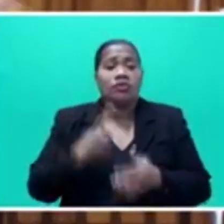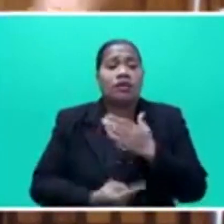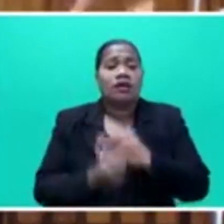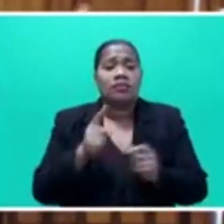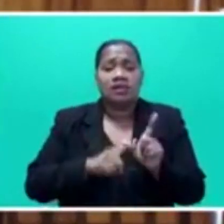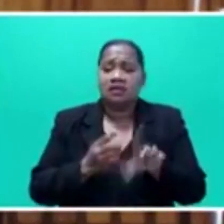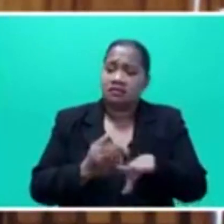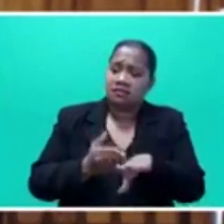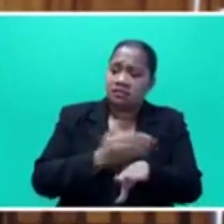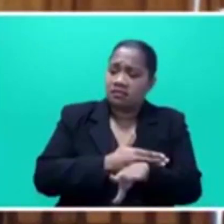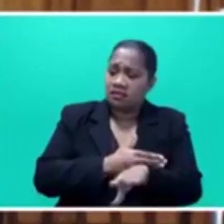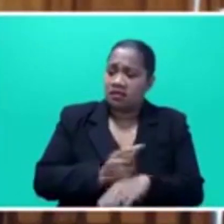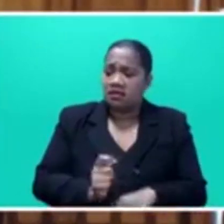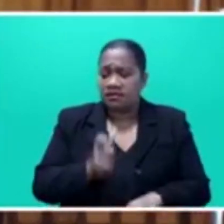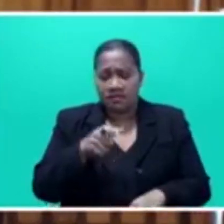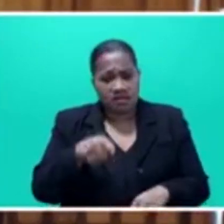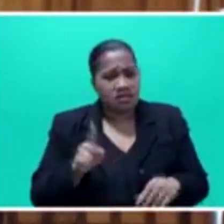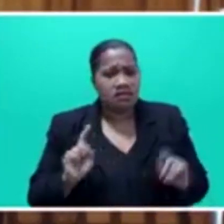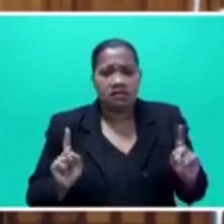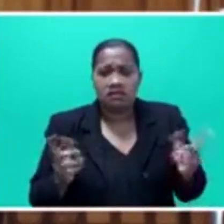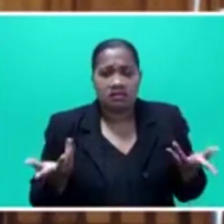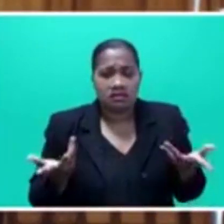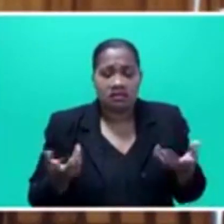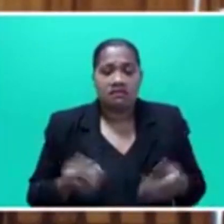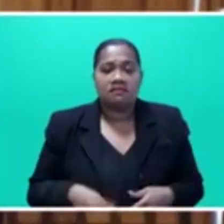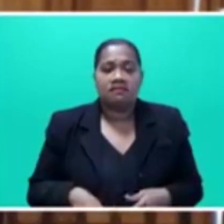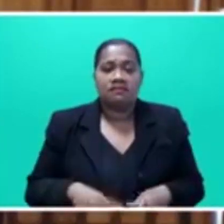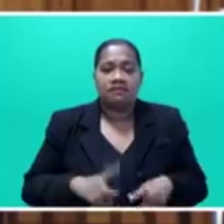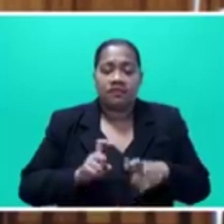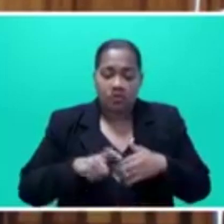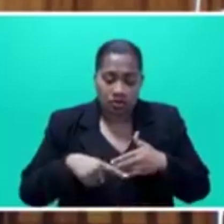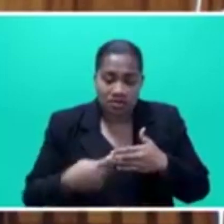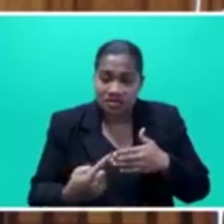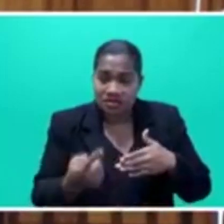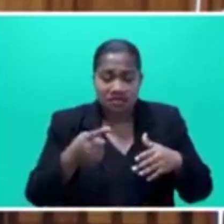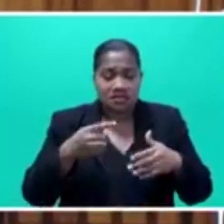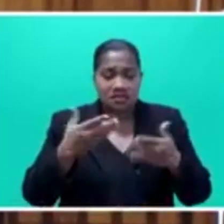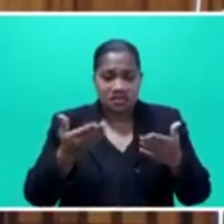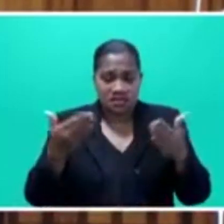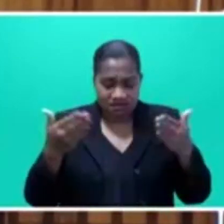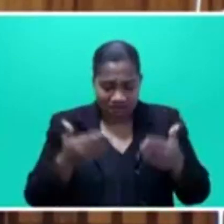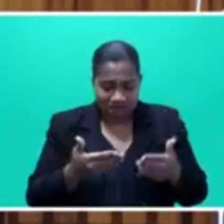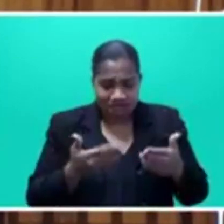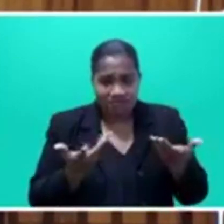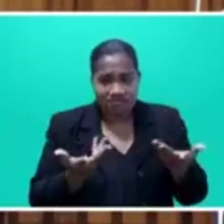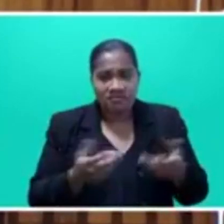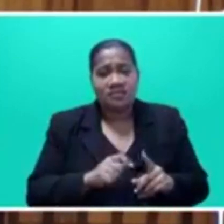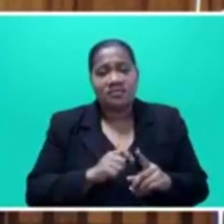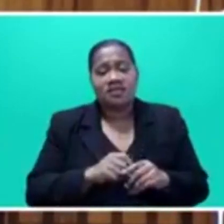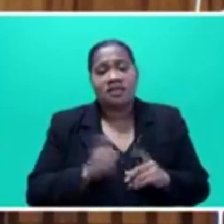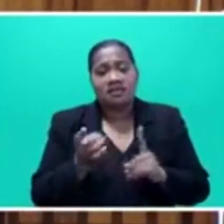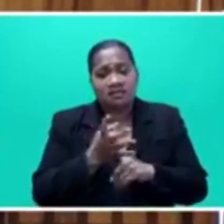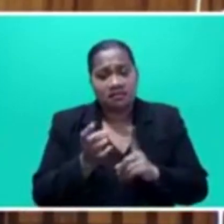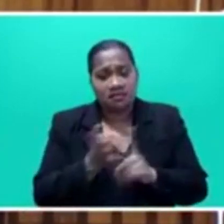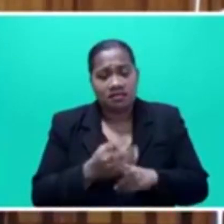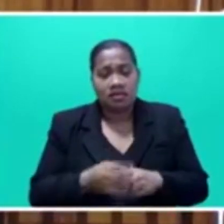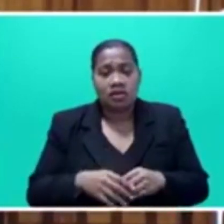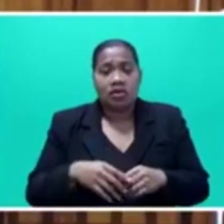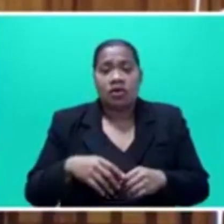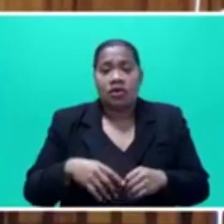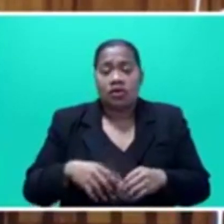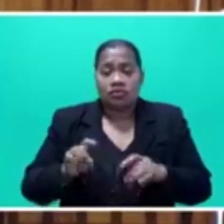happened in the years after that? Consistency is the key. Australia has grown for about 20 years. Growth rate was 1%,